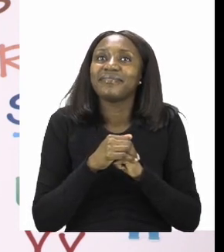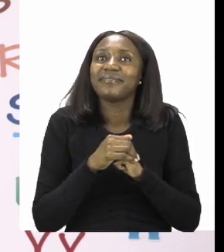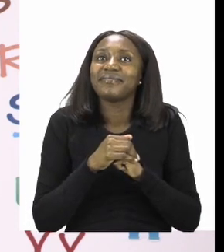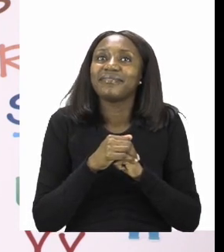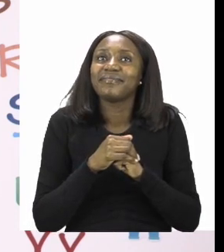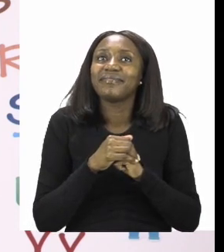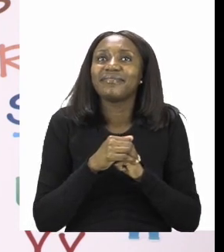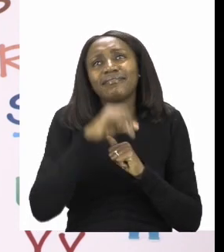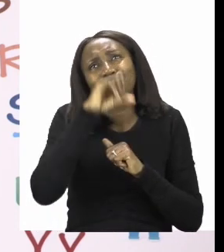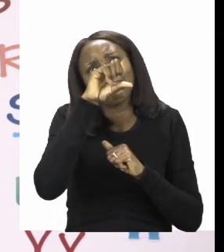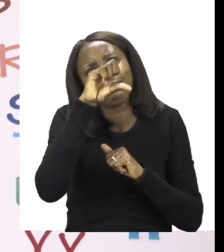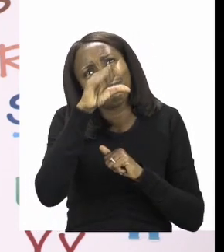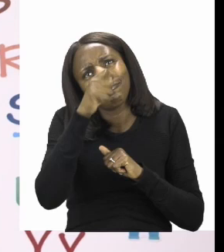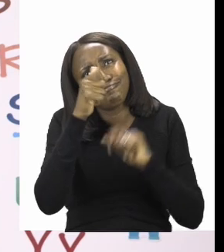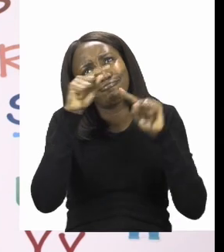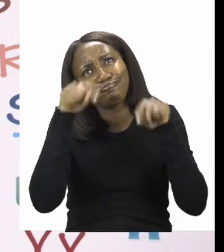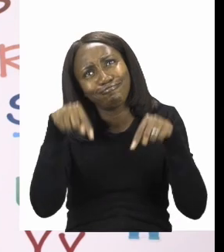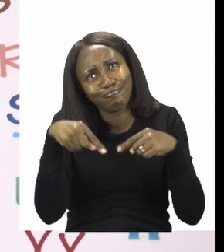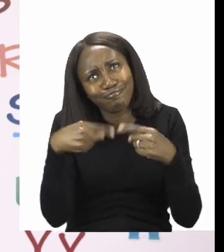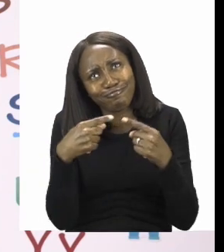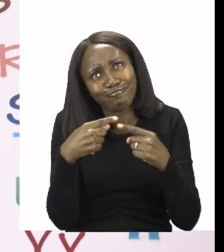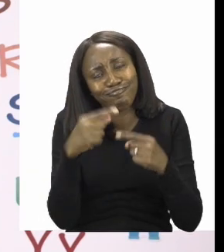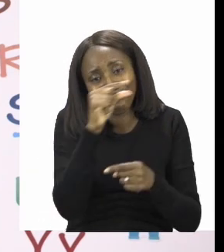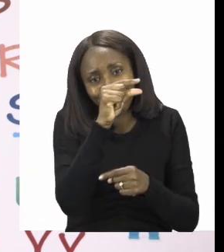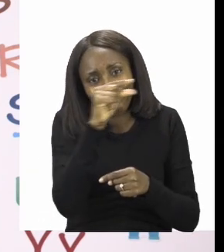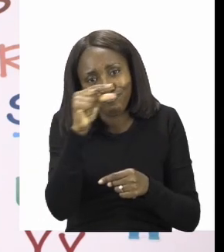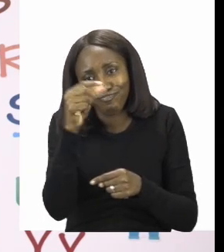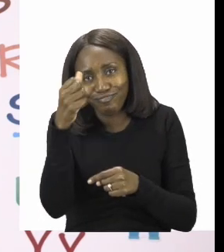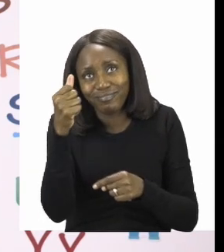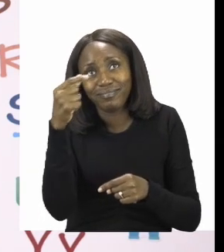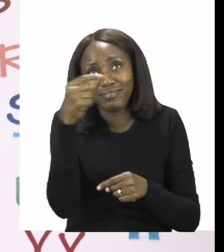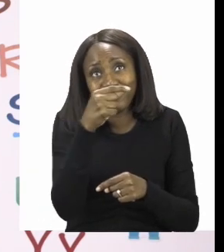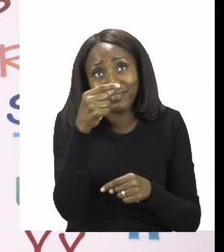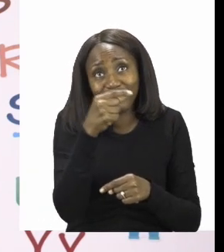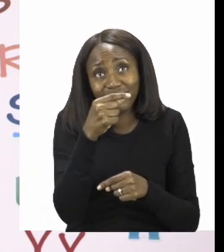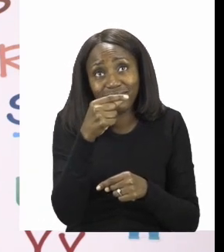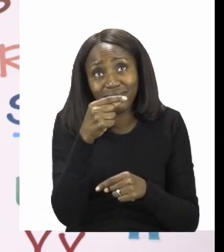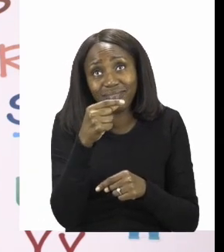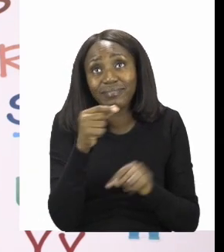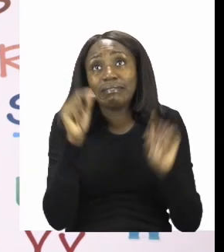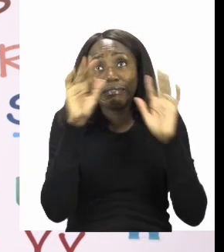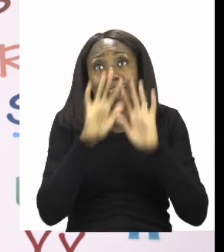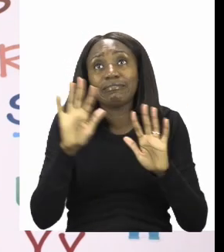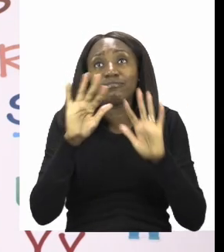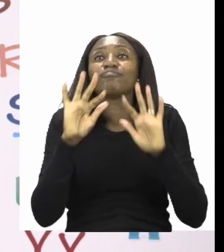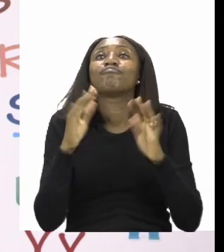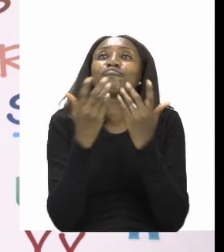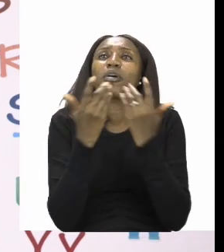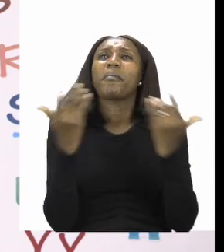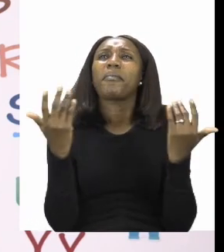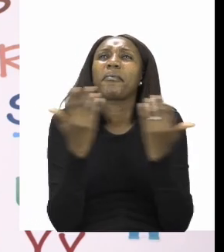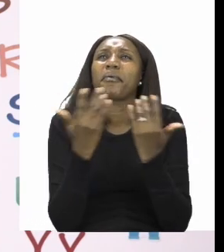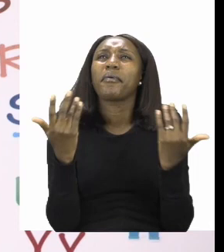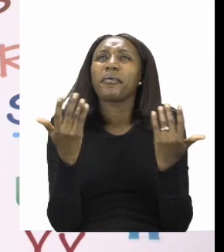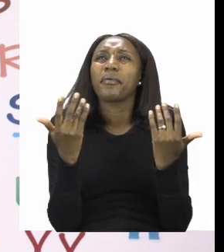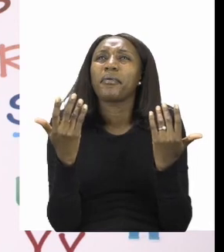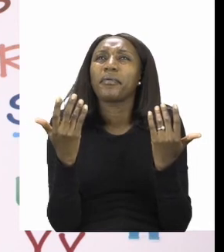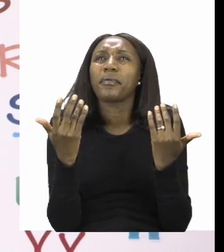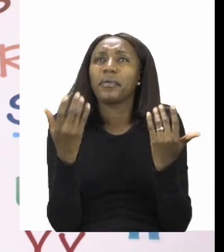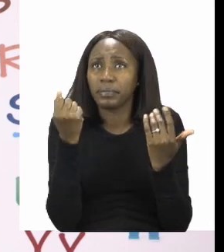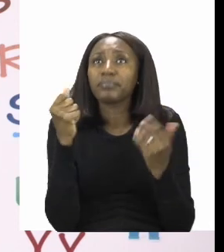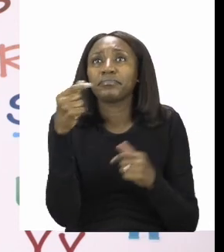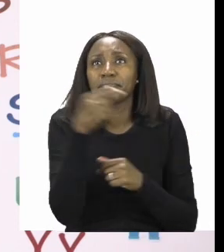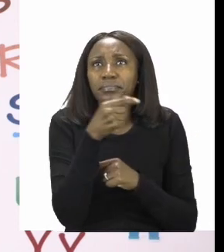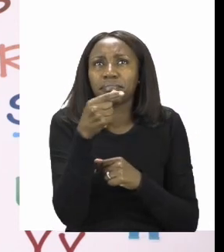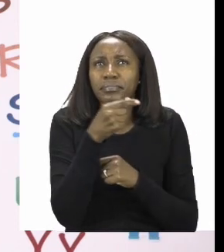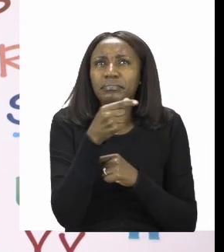there are other things that have G in them, especially the color green. Now the color green is very important because we